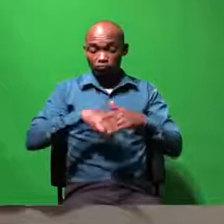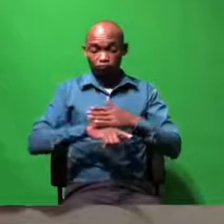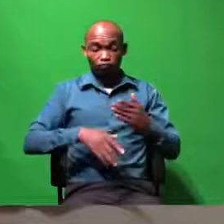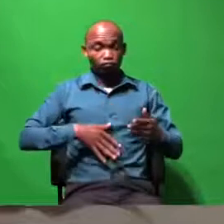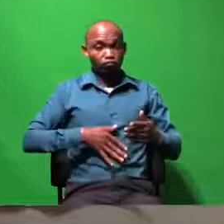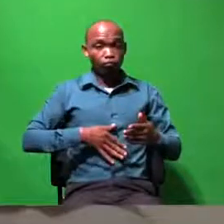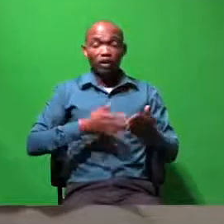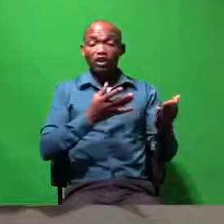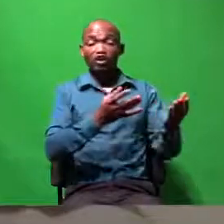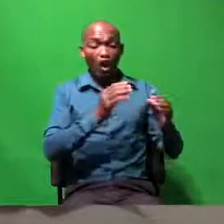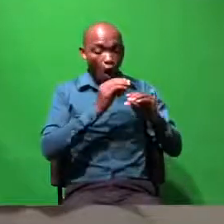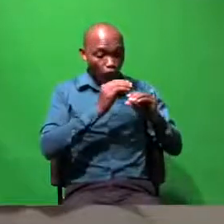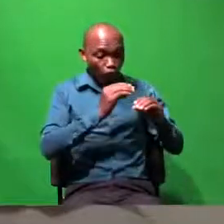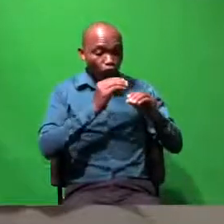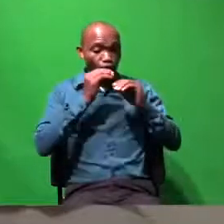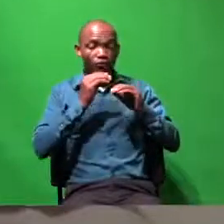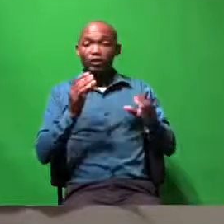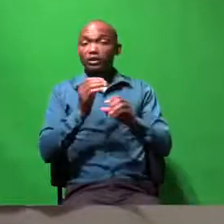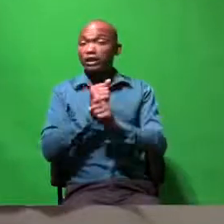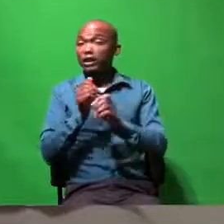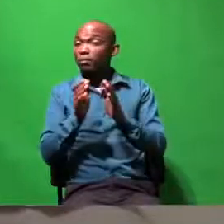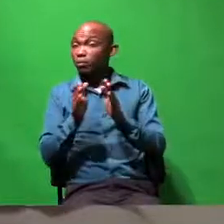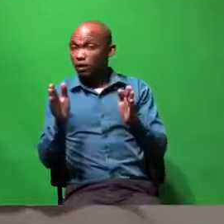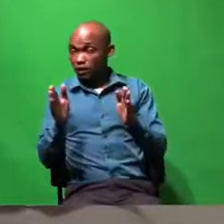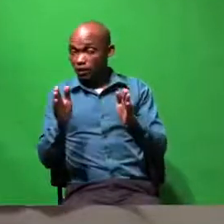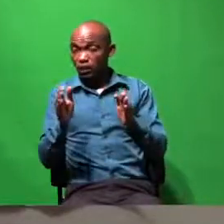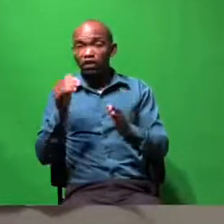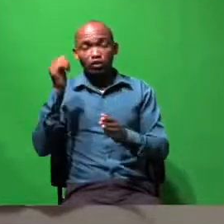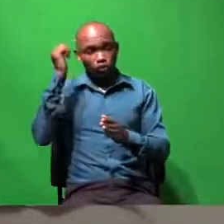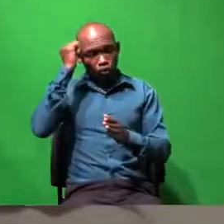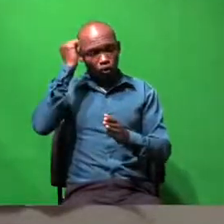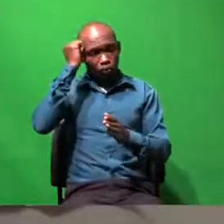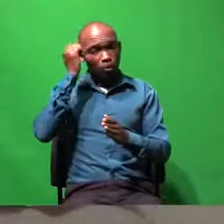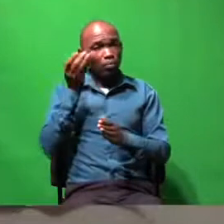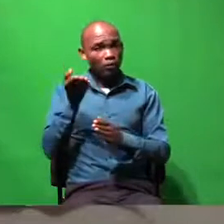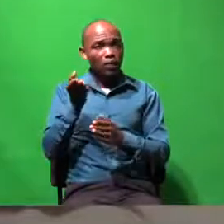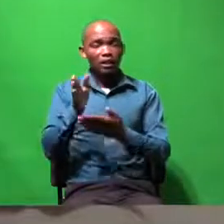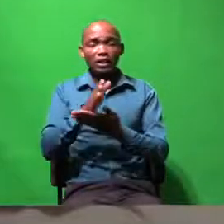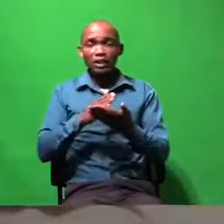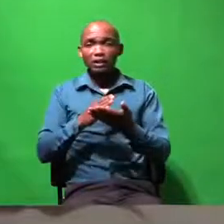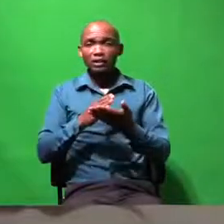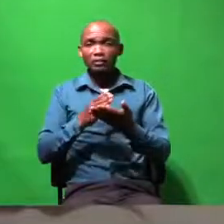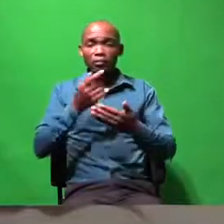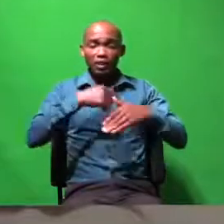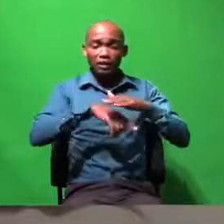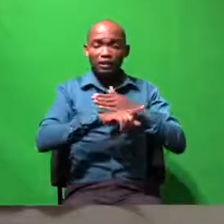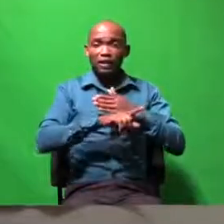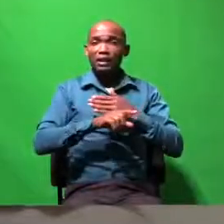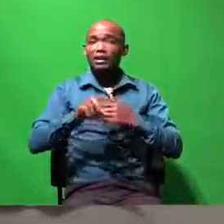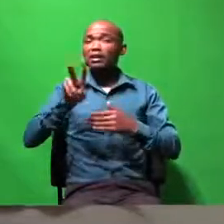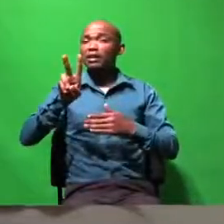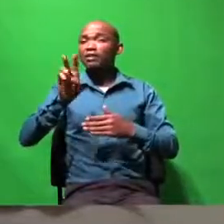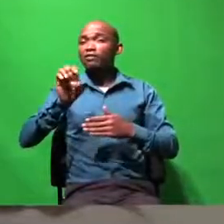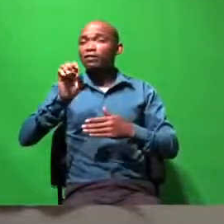whereby absorption taking place, do you remember that area? That area, there is a vessel that